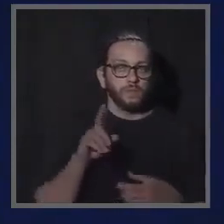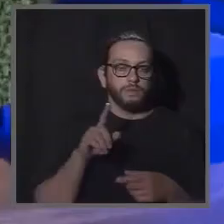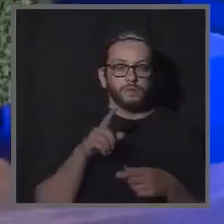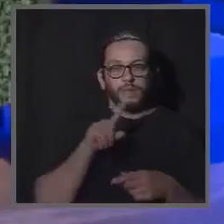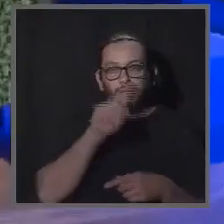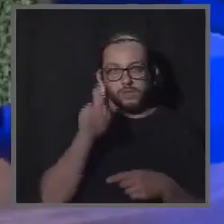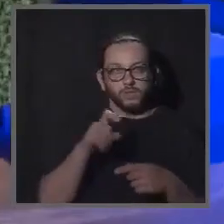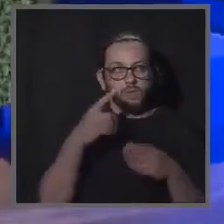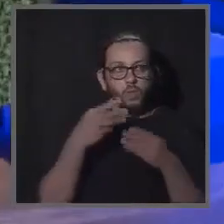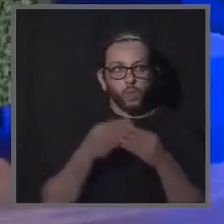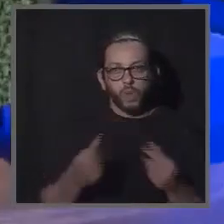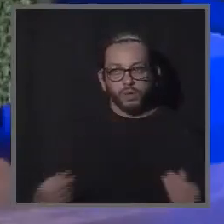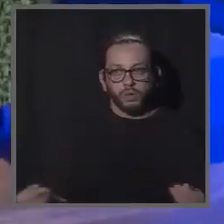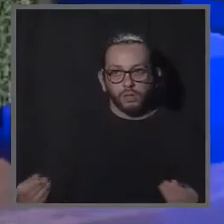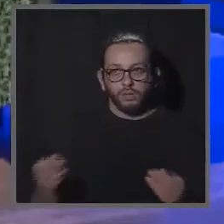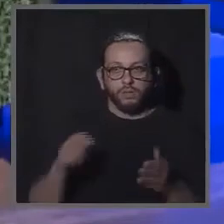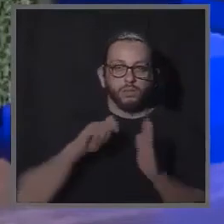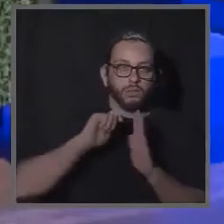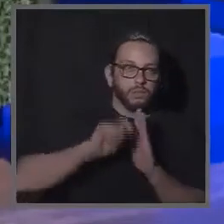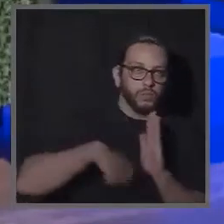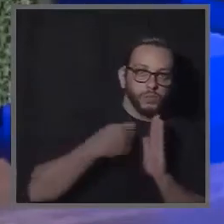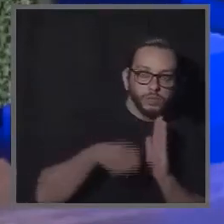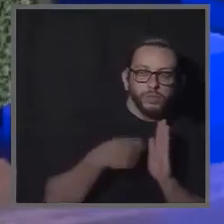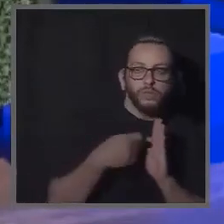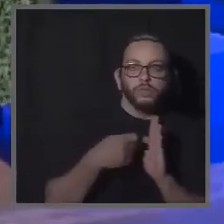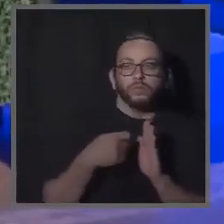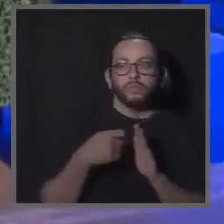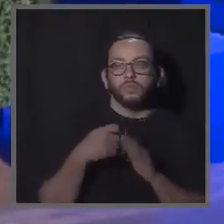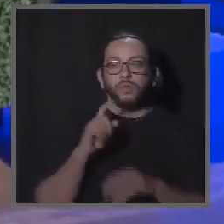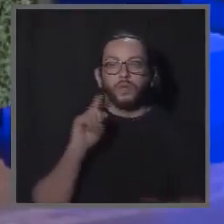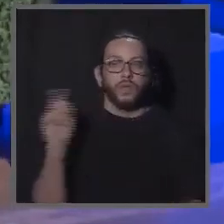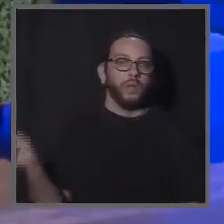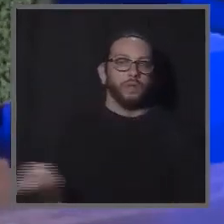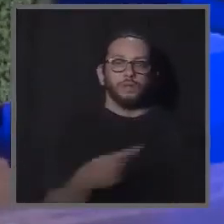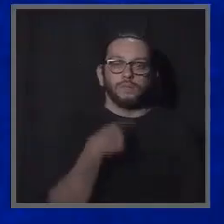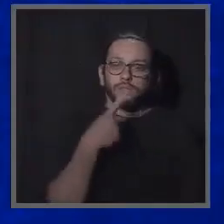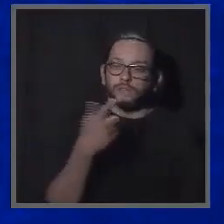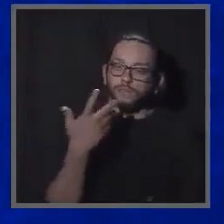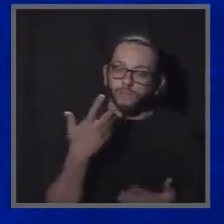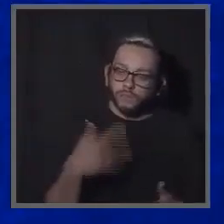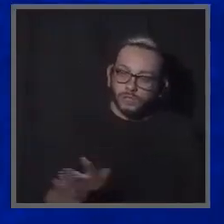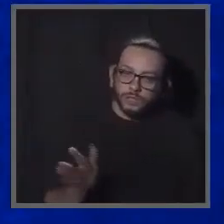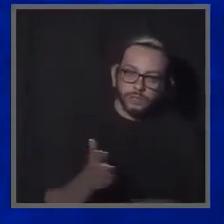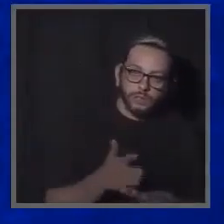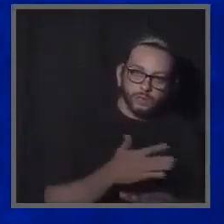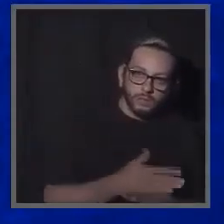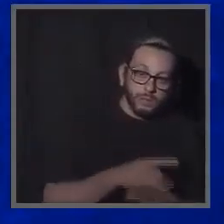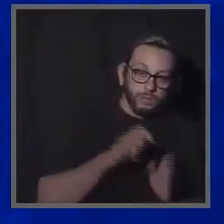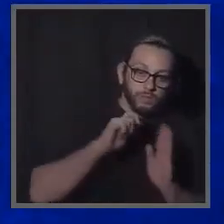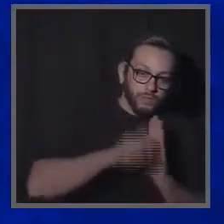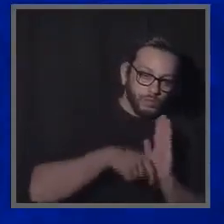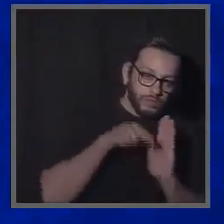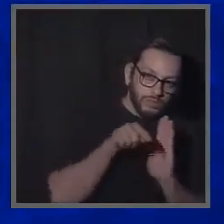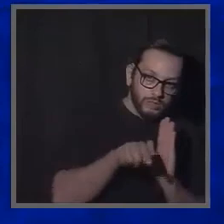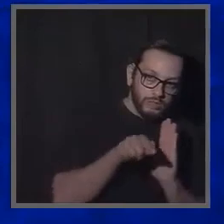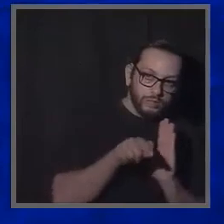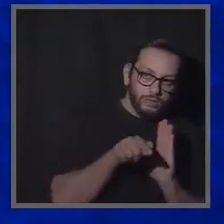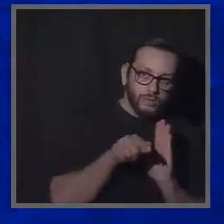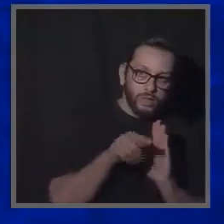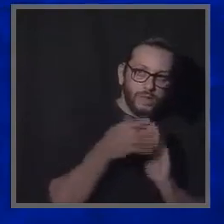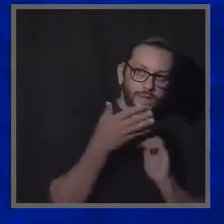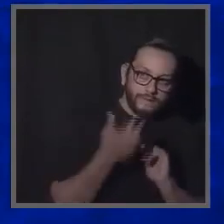determinant for é absolutamente determinante para este projeto. The projects that real have that have